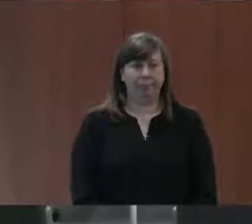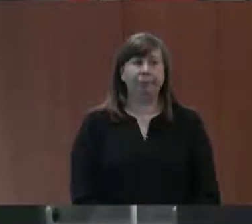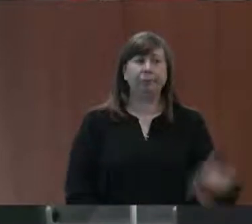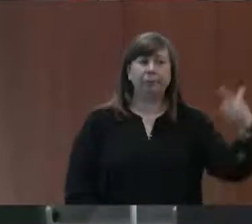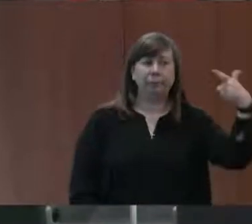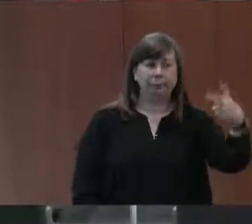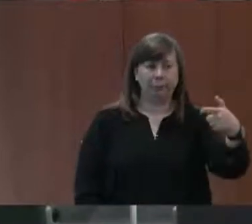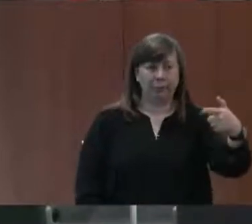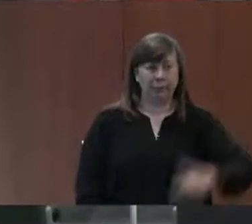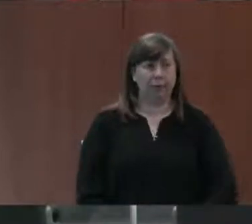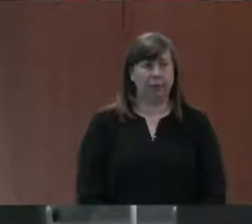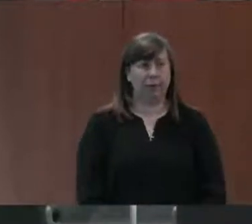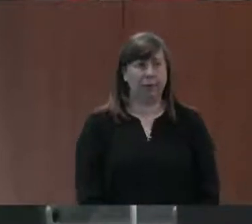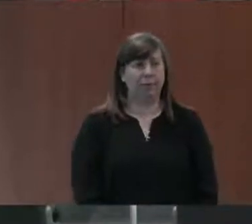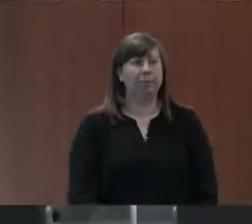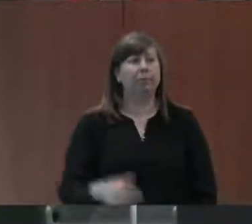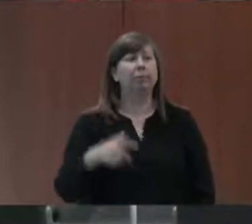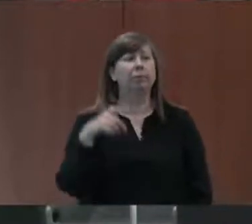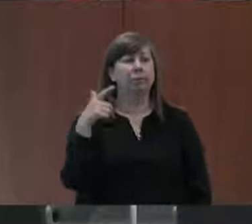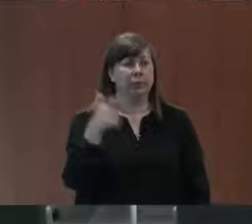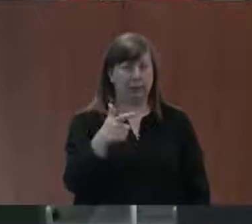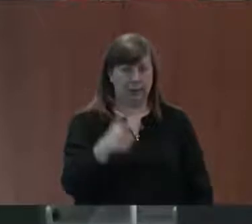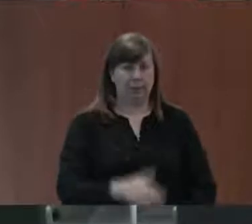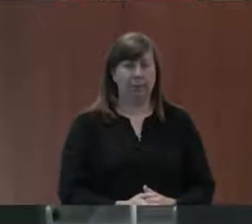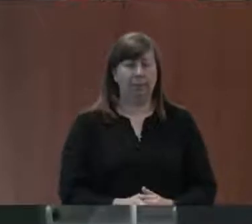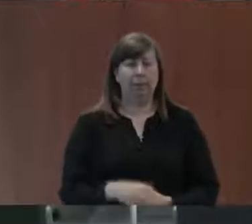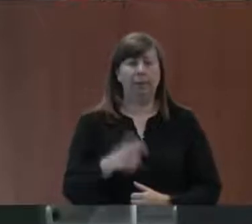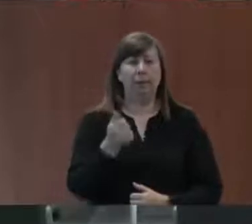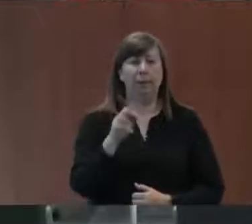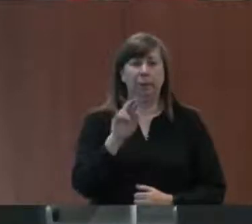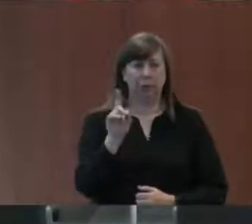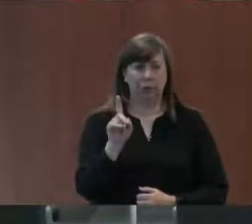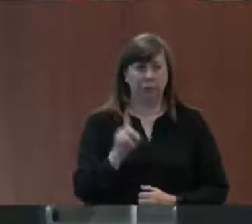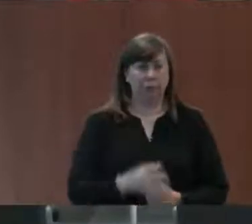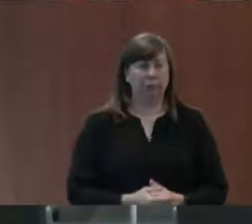Second. Second.